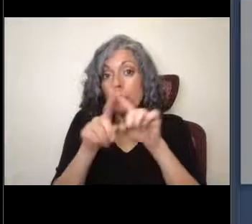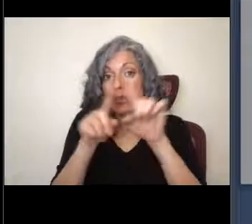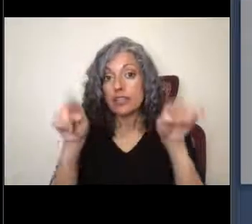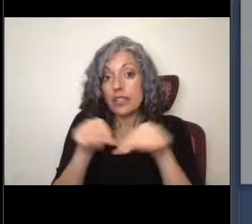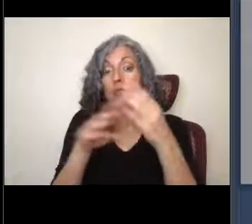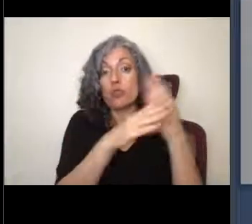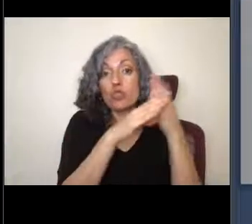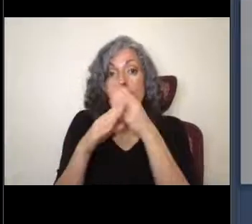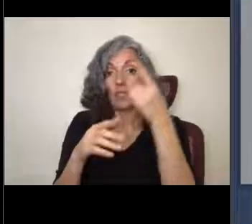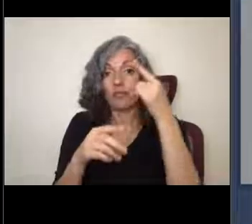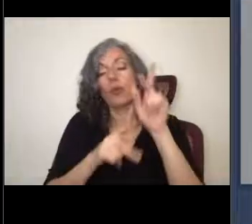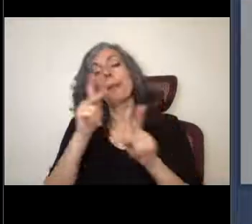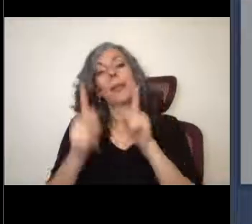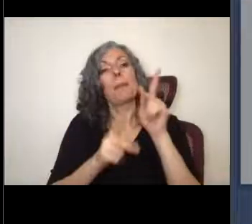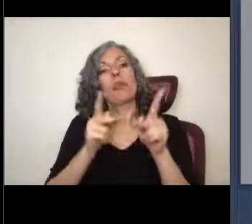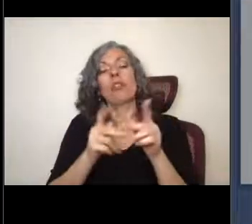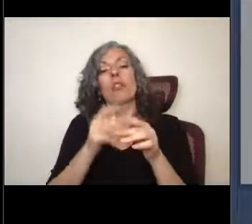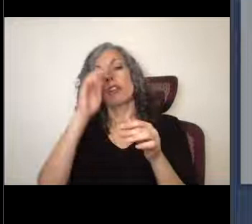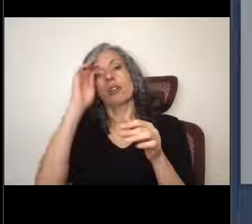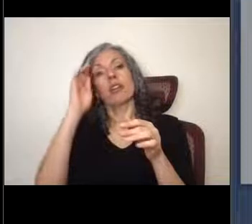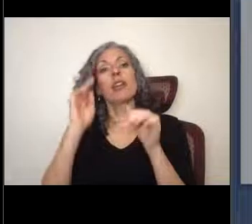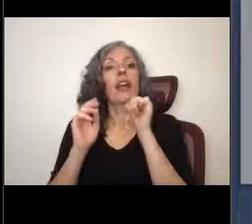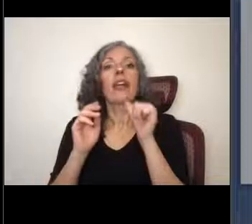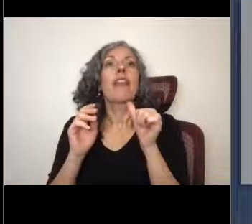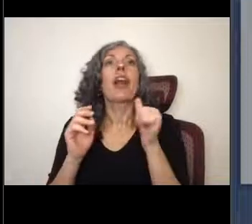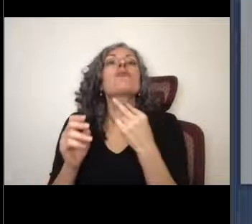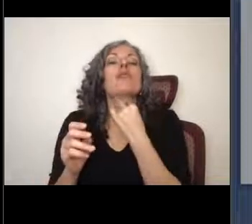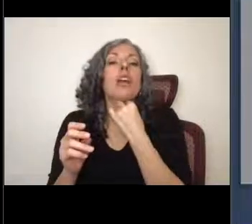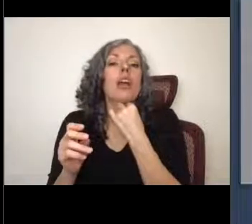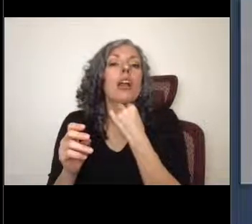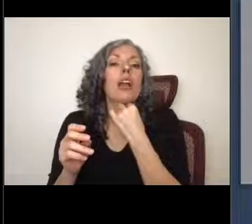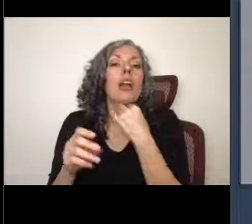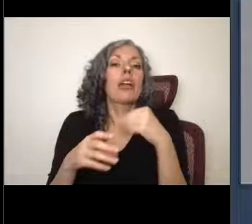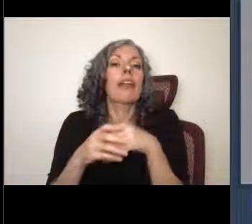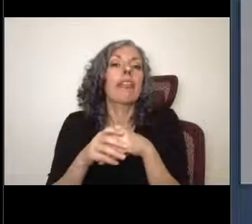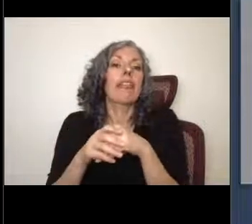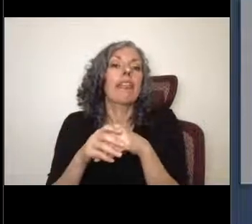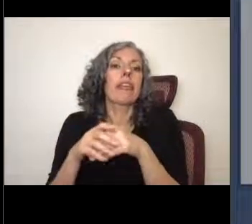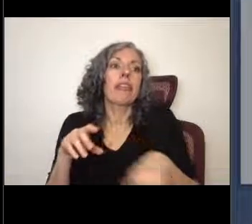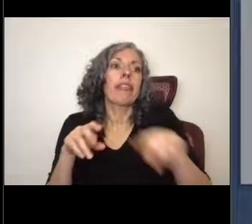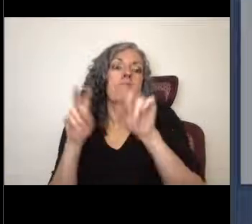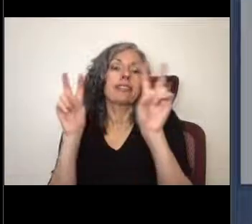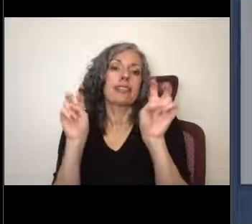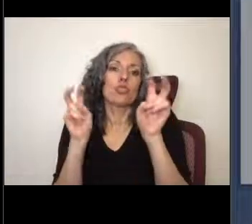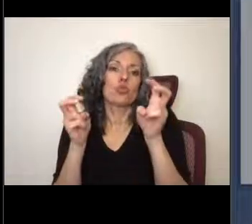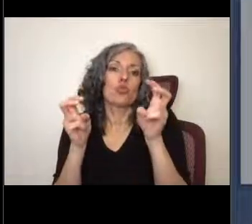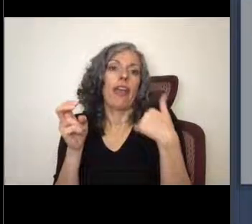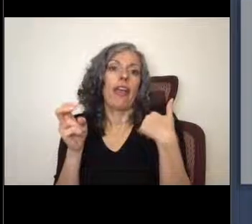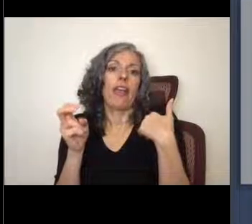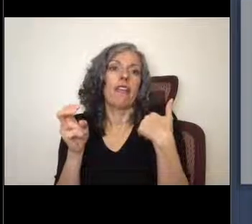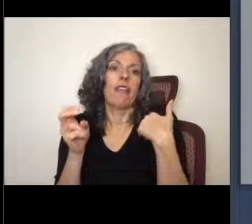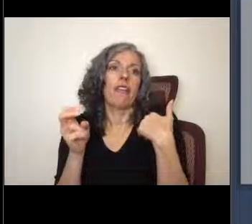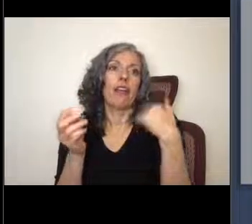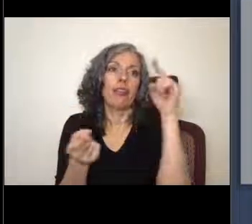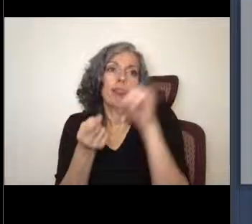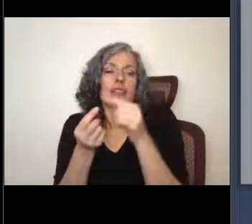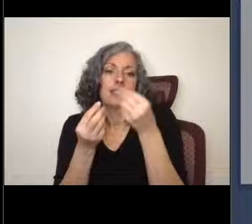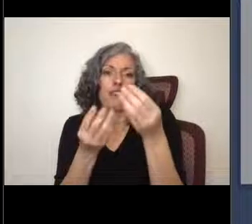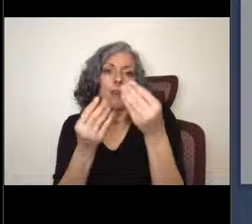for the public and not be stuck in these issues that have less information given to the